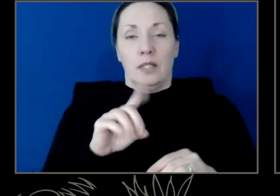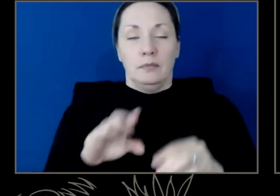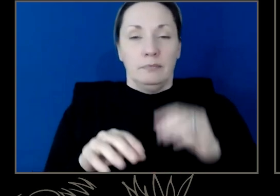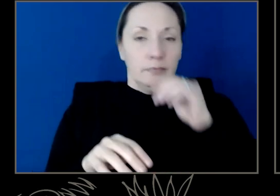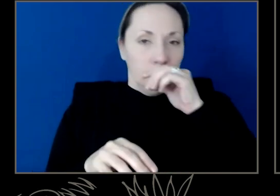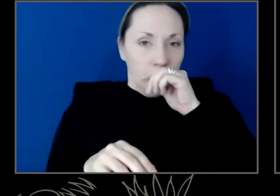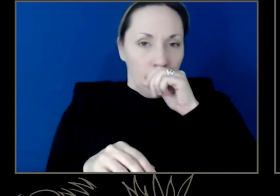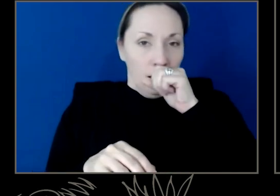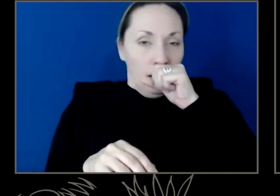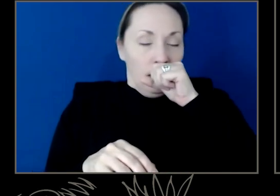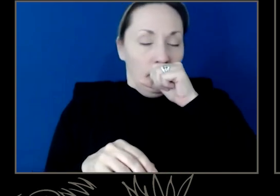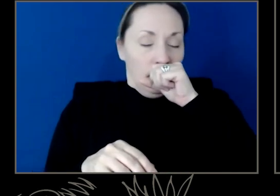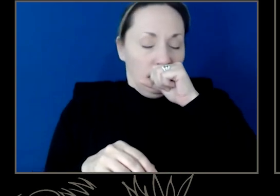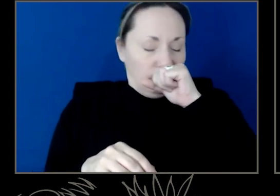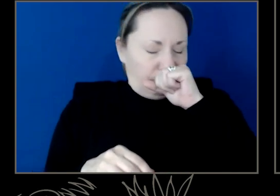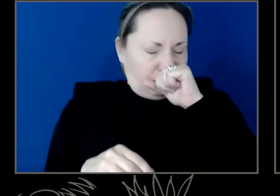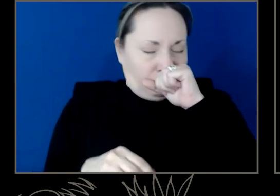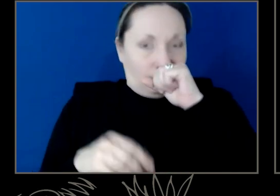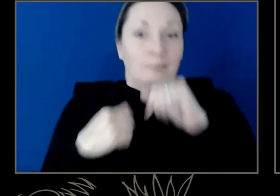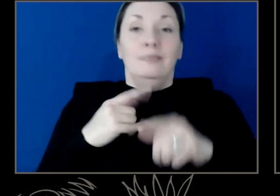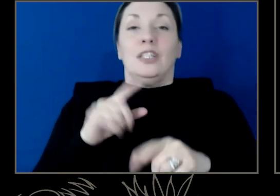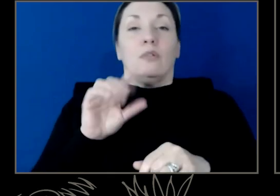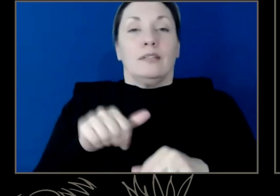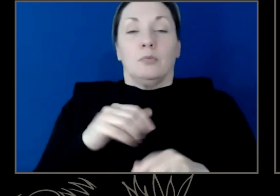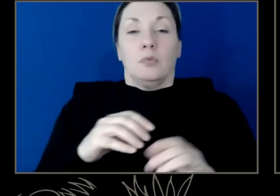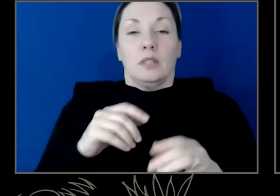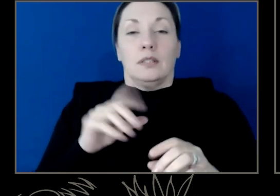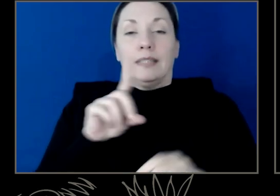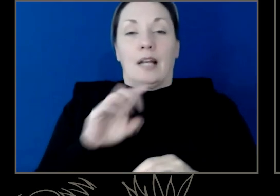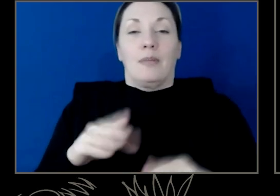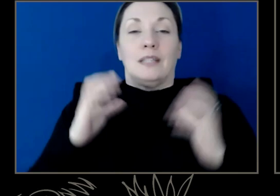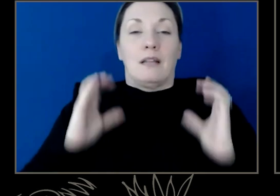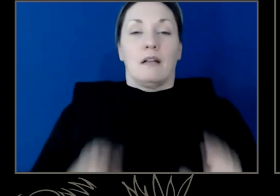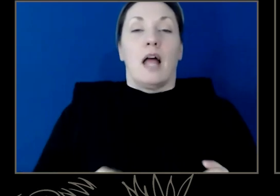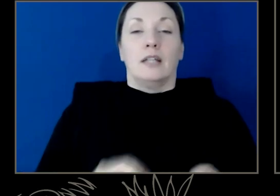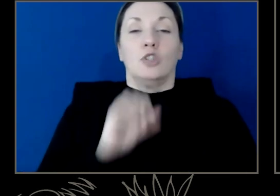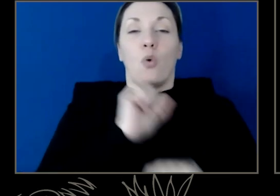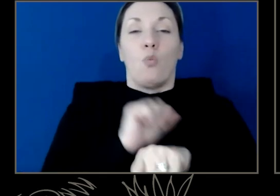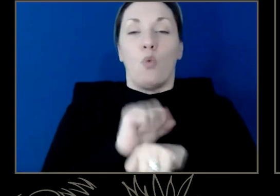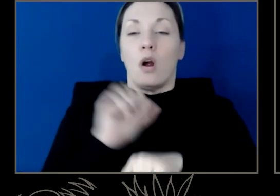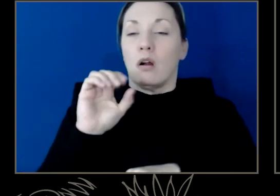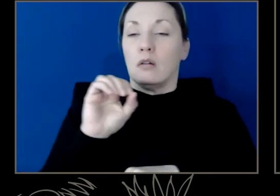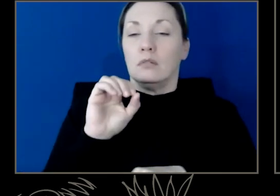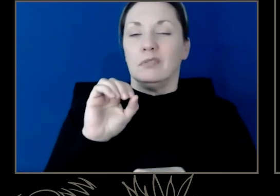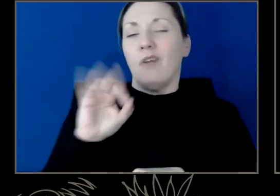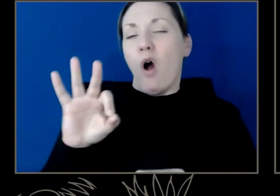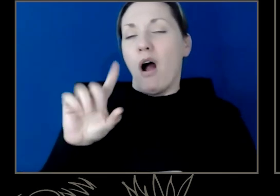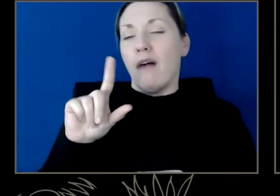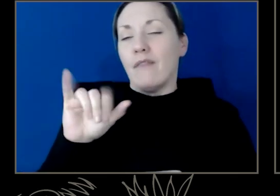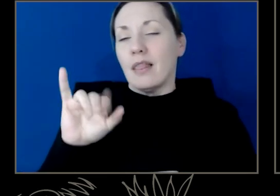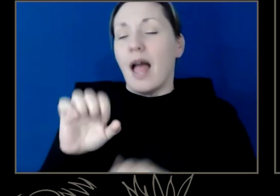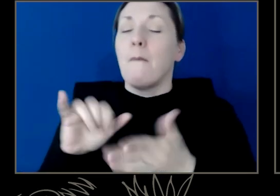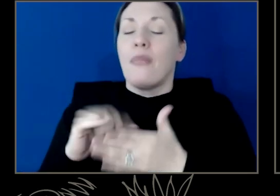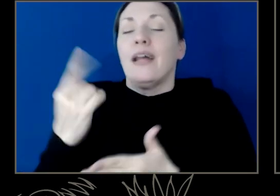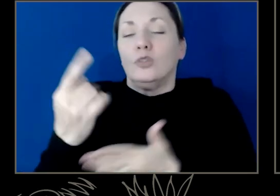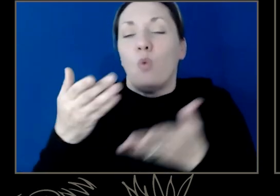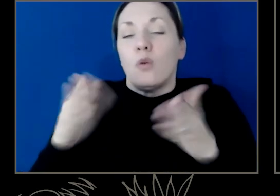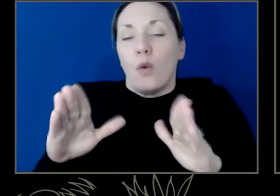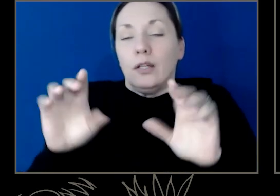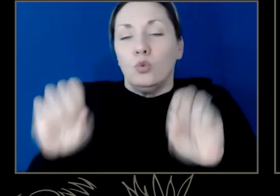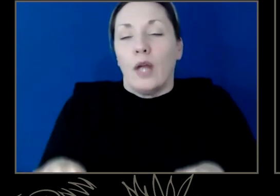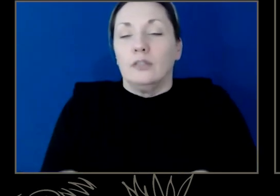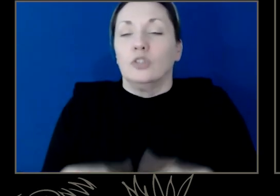work offline and to get maximum performance. But it is one way to do it. So let's dive